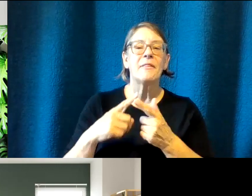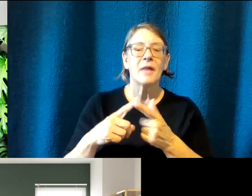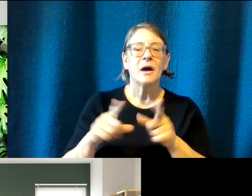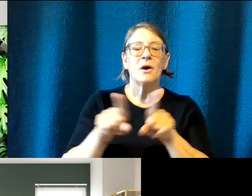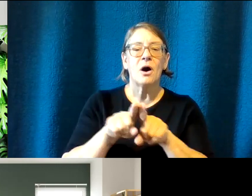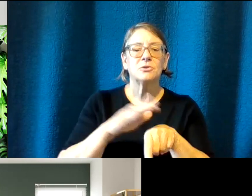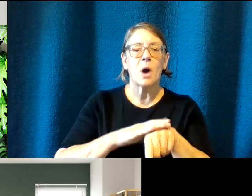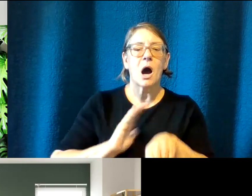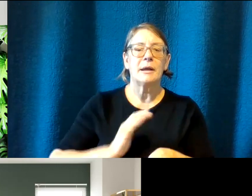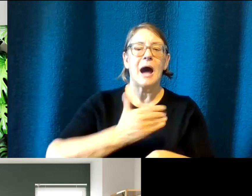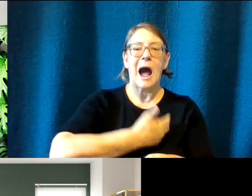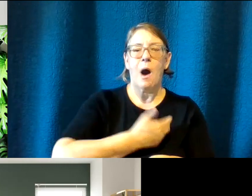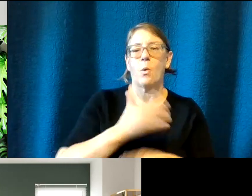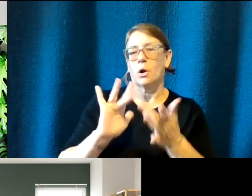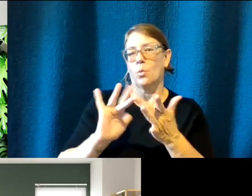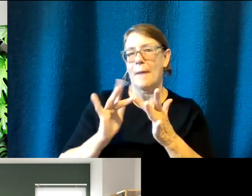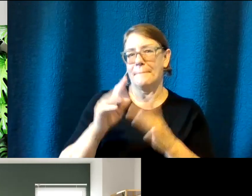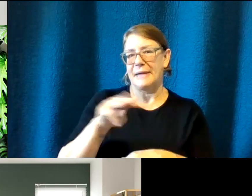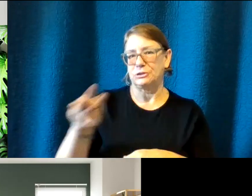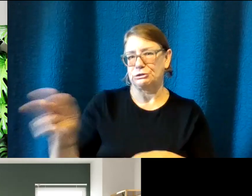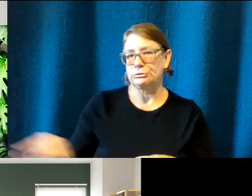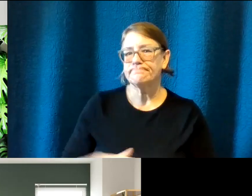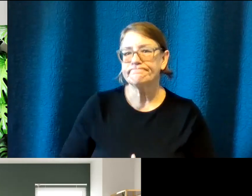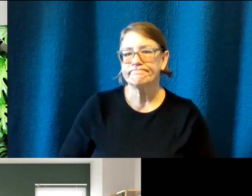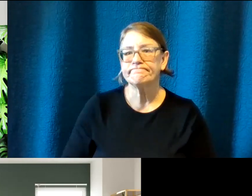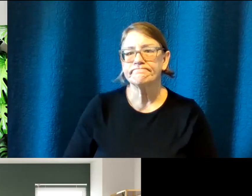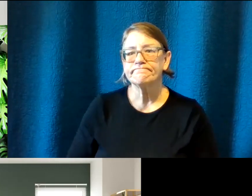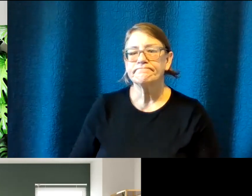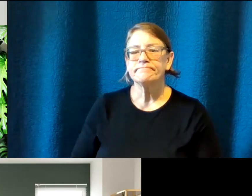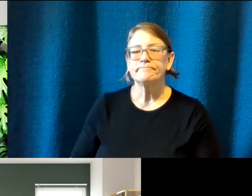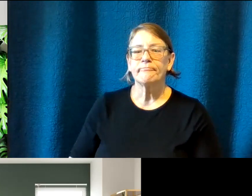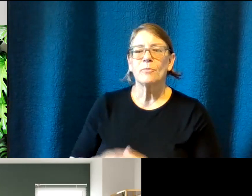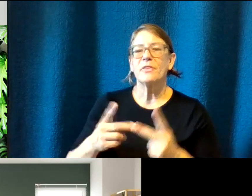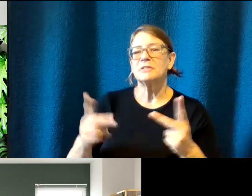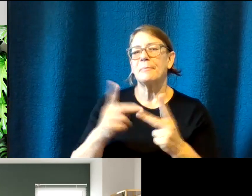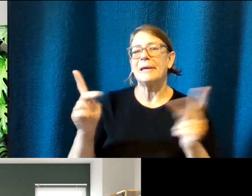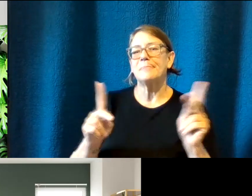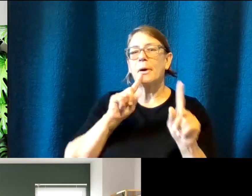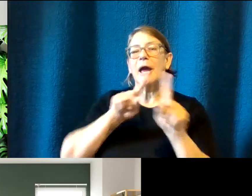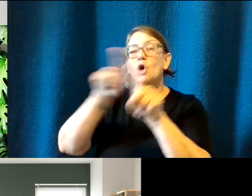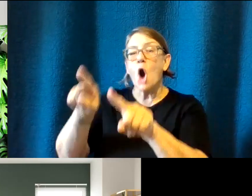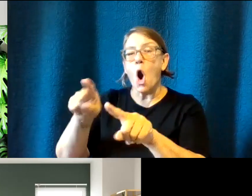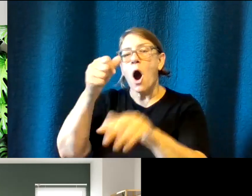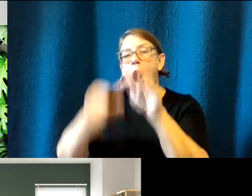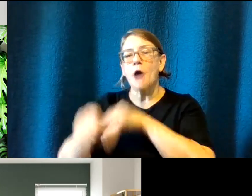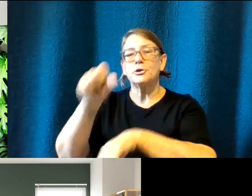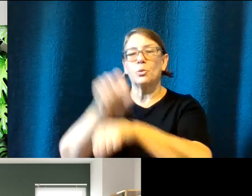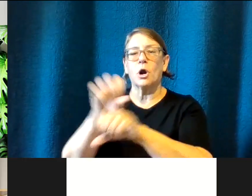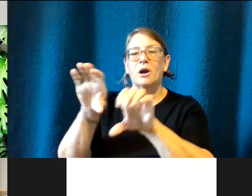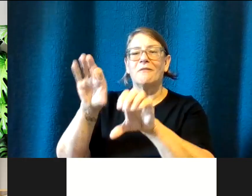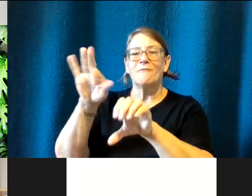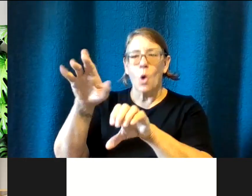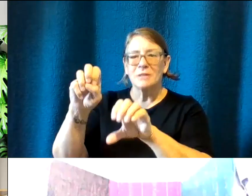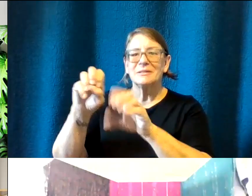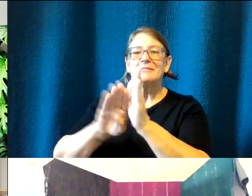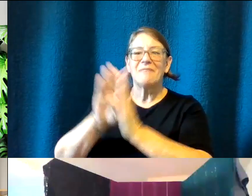our web page as well. There is a place that people can go to under the Workforce Development Services tab